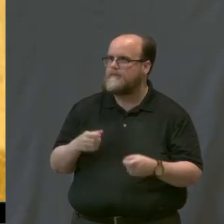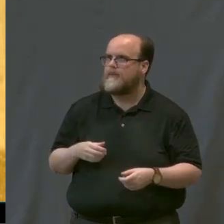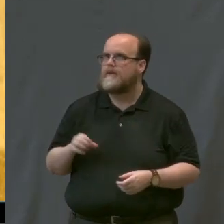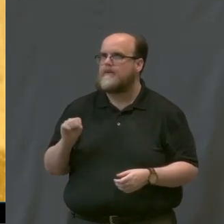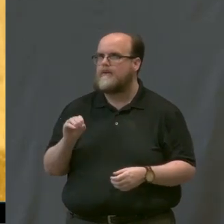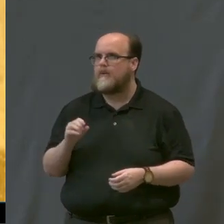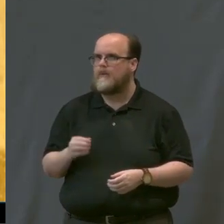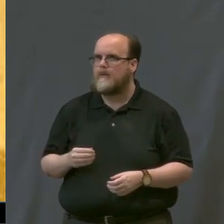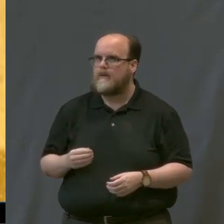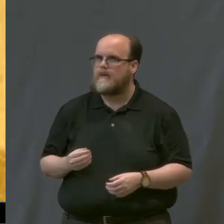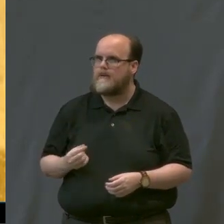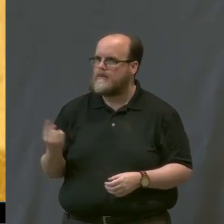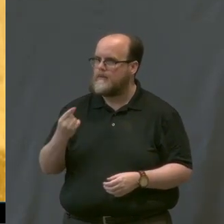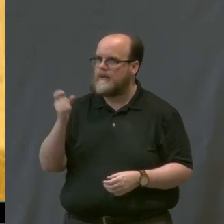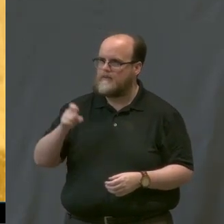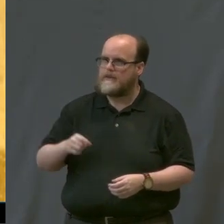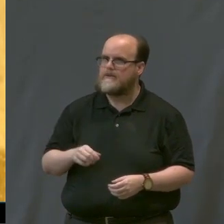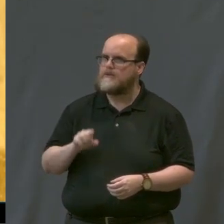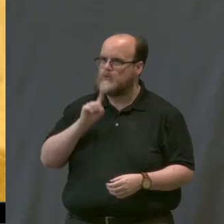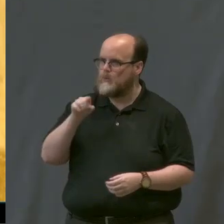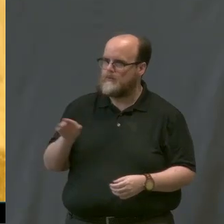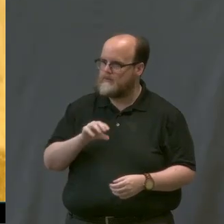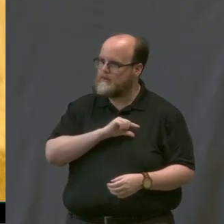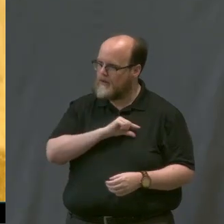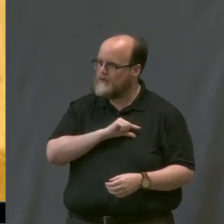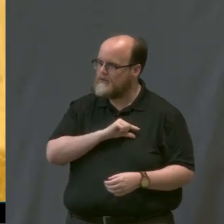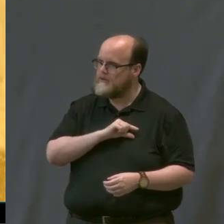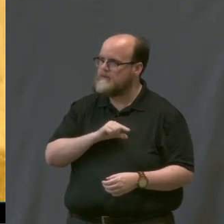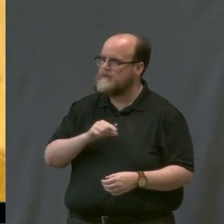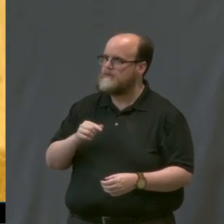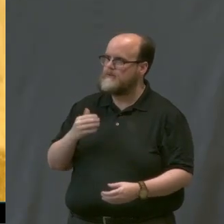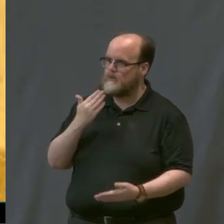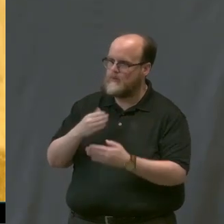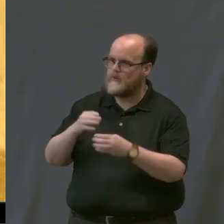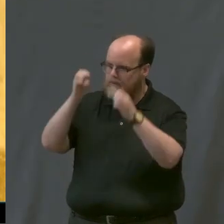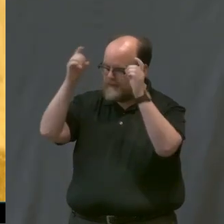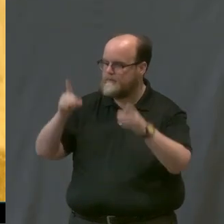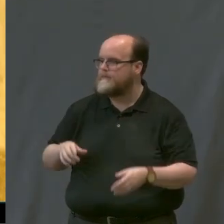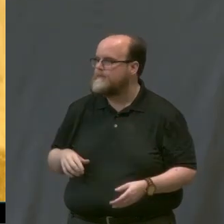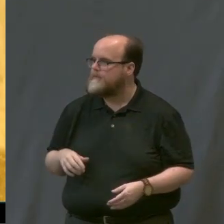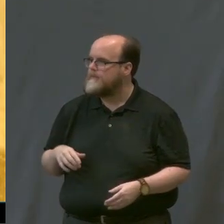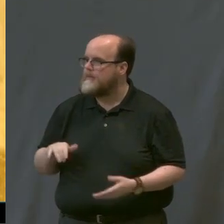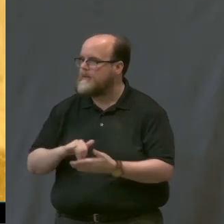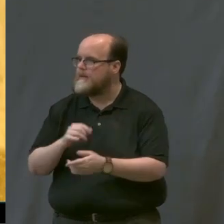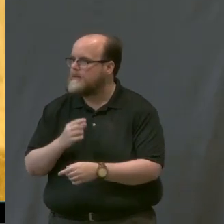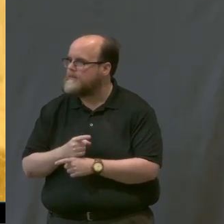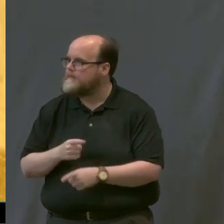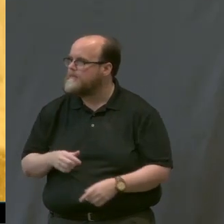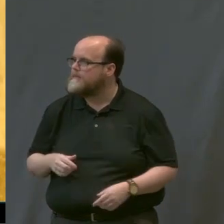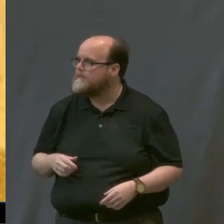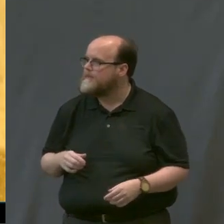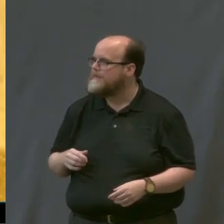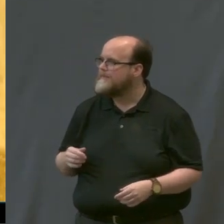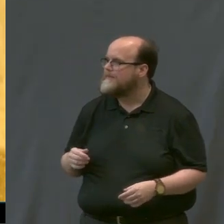So one has to be certain that their conscience is well educated. This is true. It all goes back to the